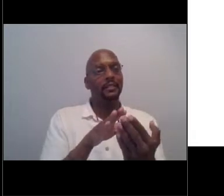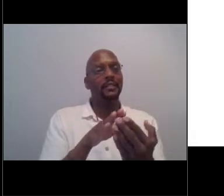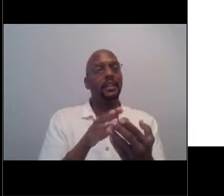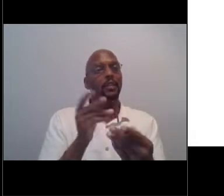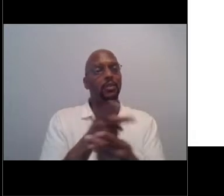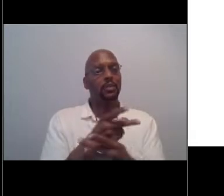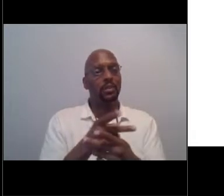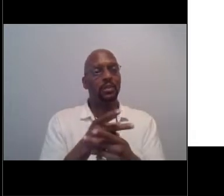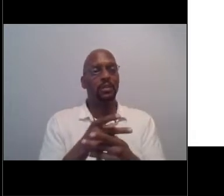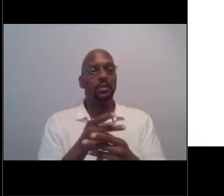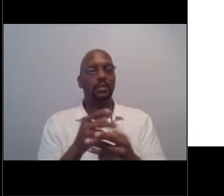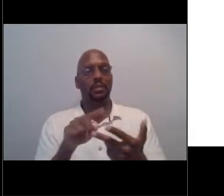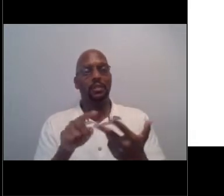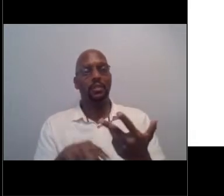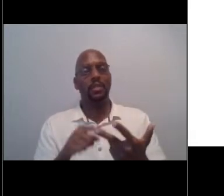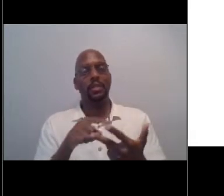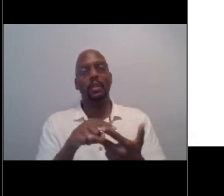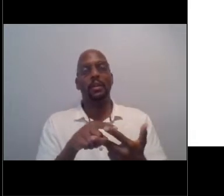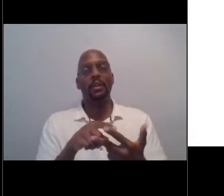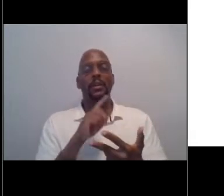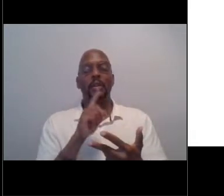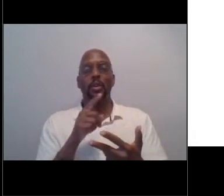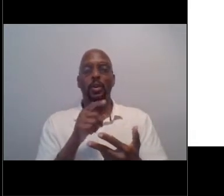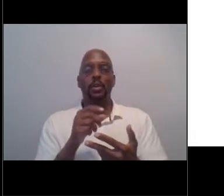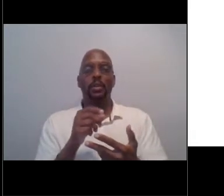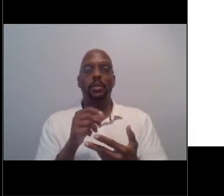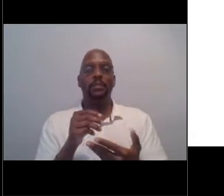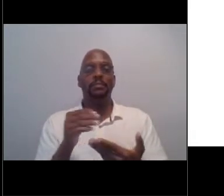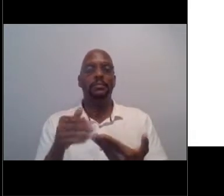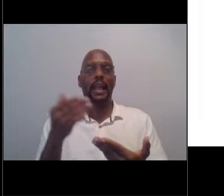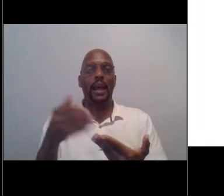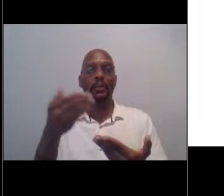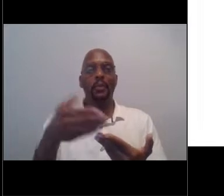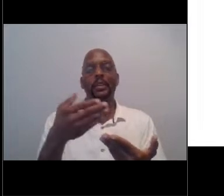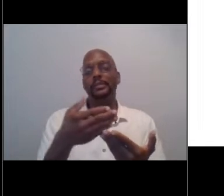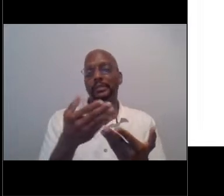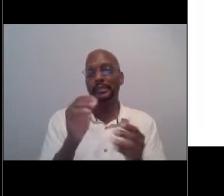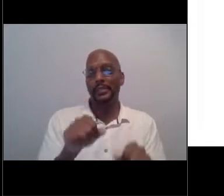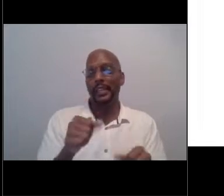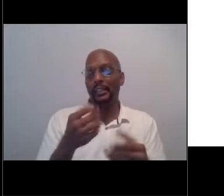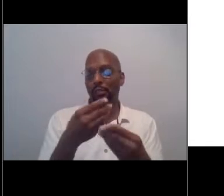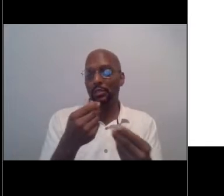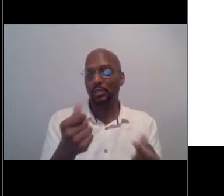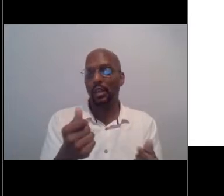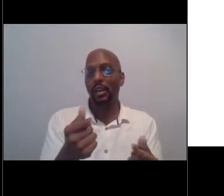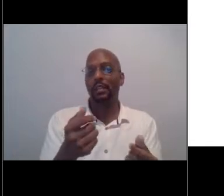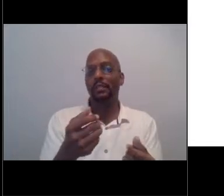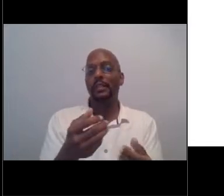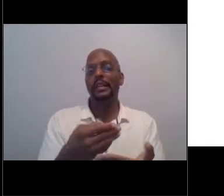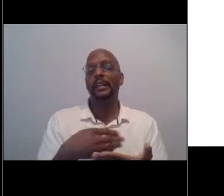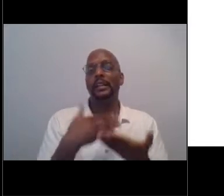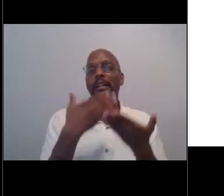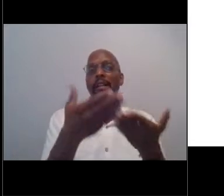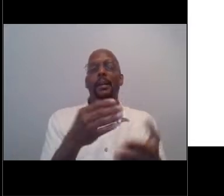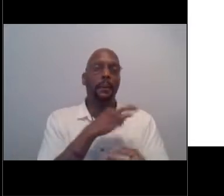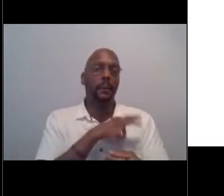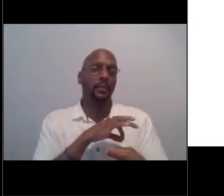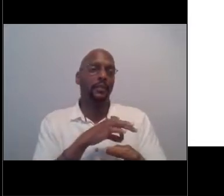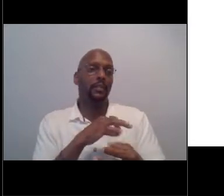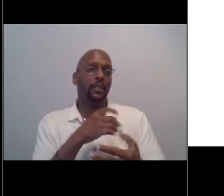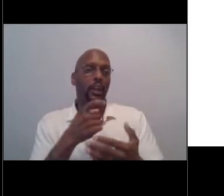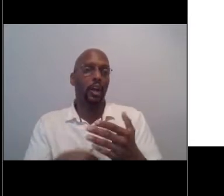the operational approach supported by the technology can deliver benefits that outweigh the costs.